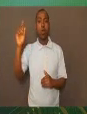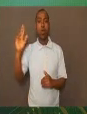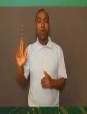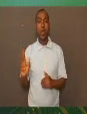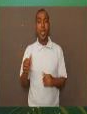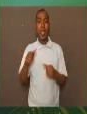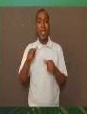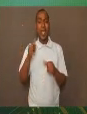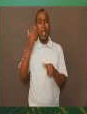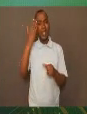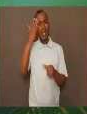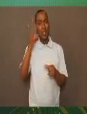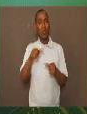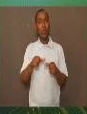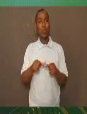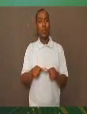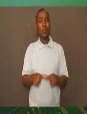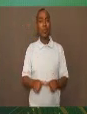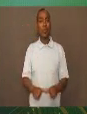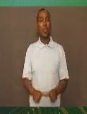goes unnoticed in your body?